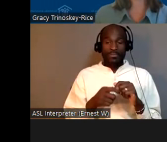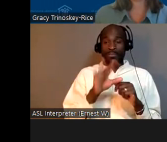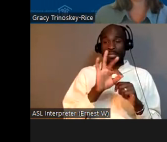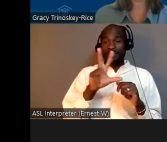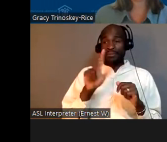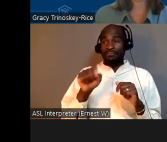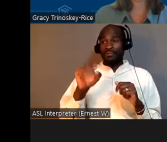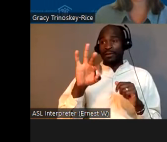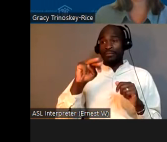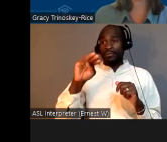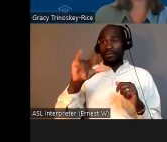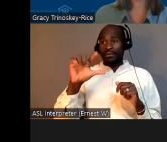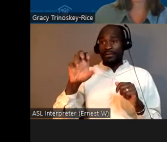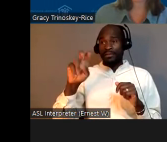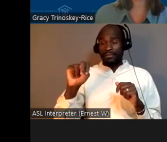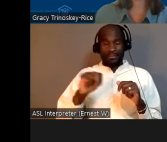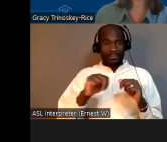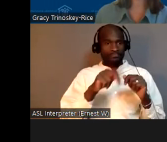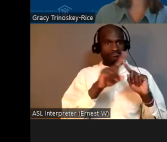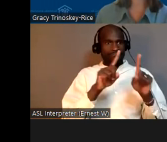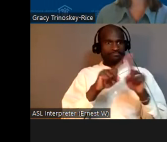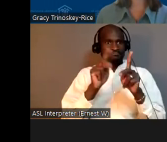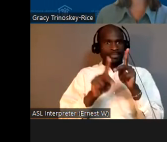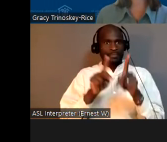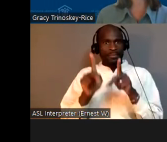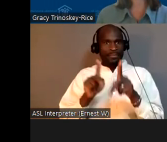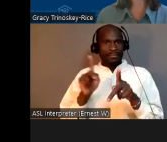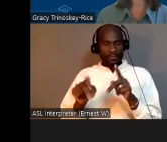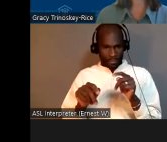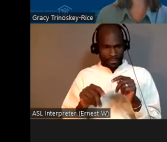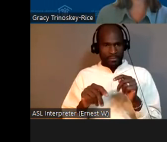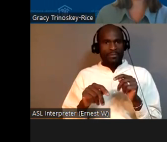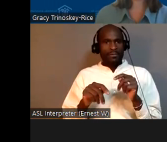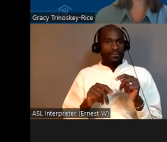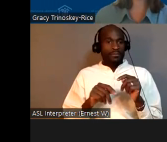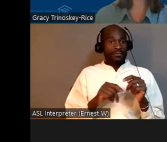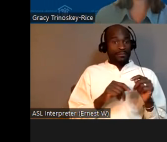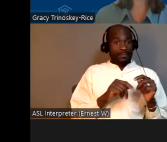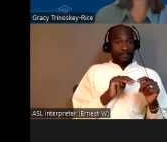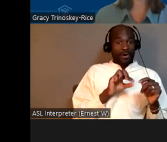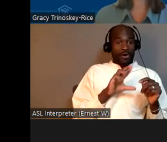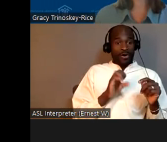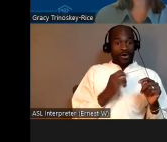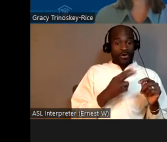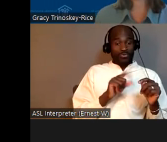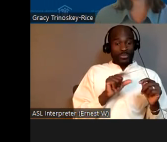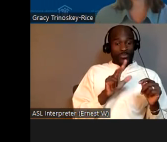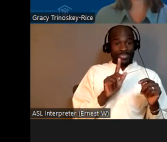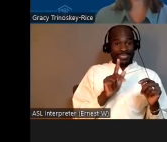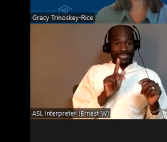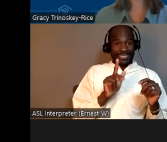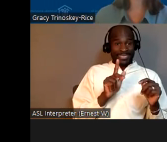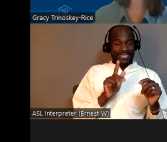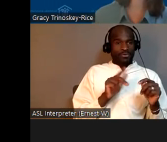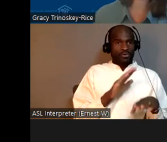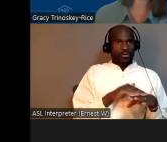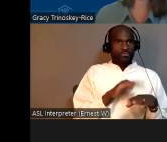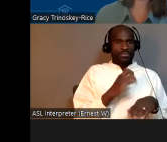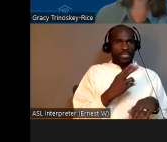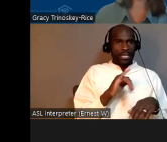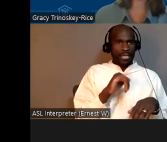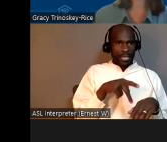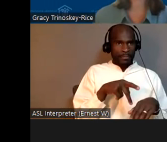93.9 million individuals were enrolled in Medicaid and CHIP in March 2023. And as of November 1st, which